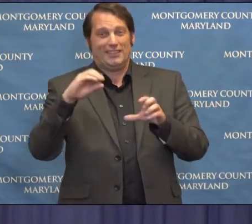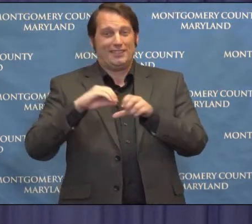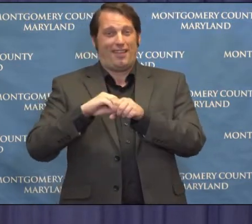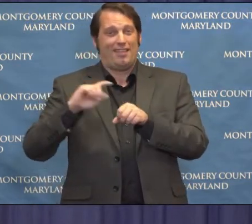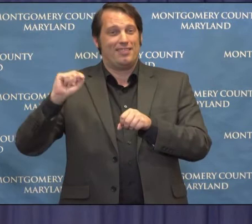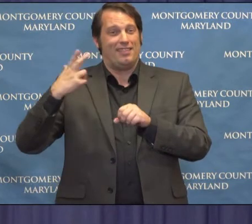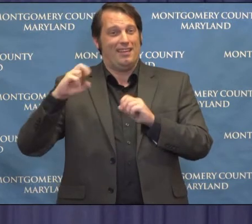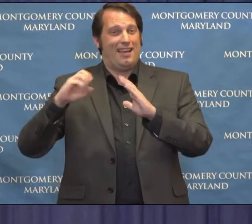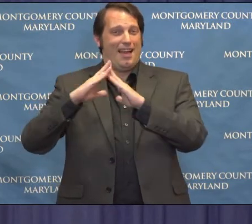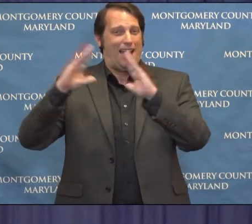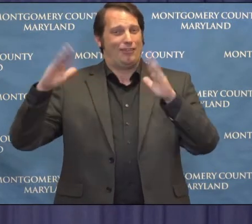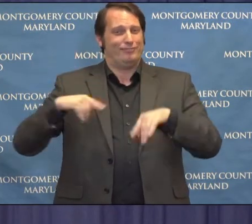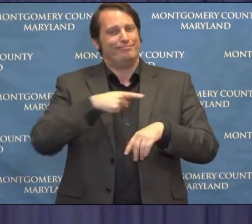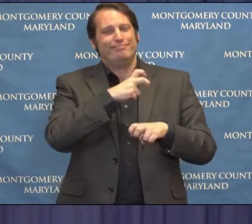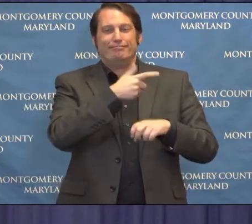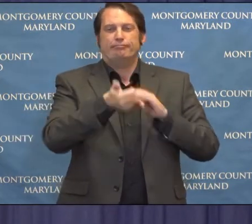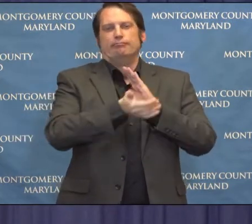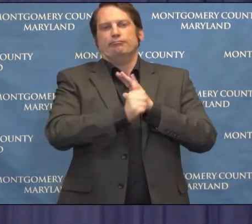what will make us safe.